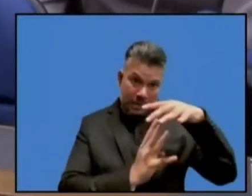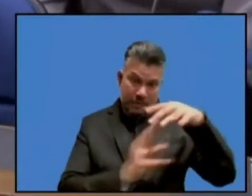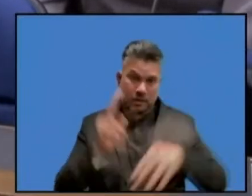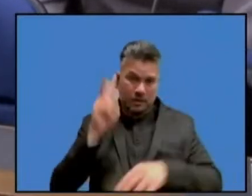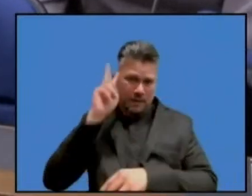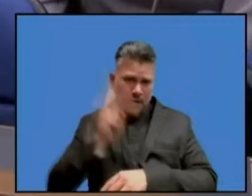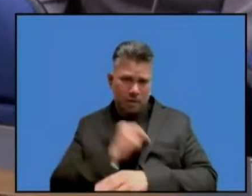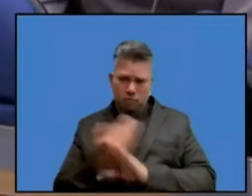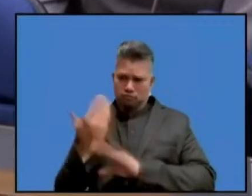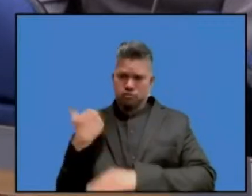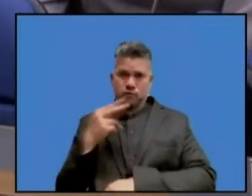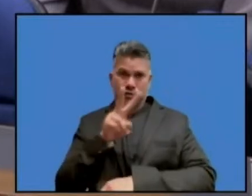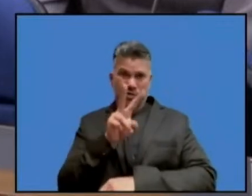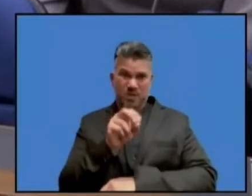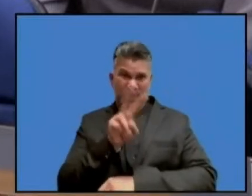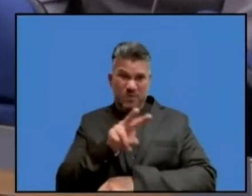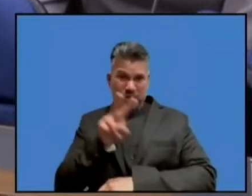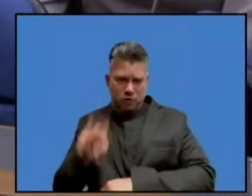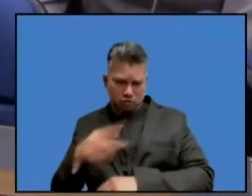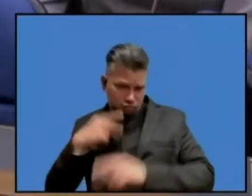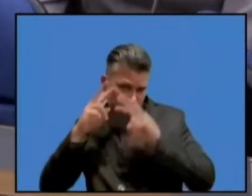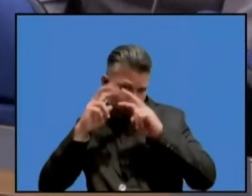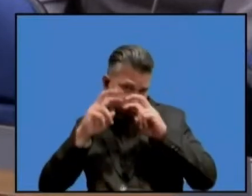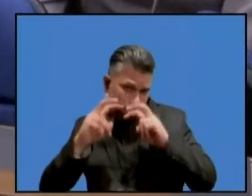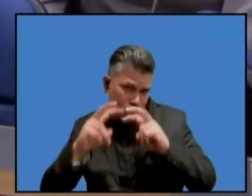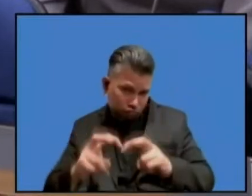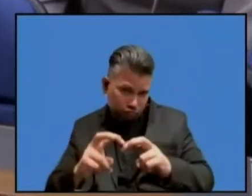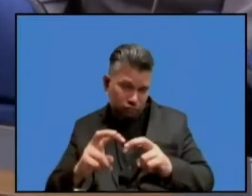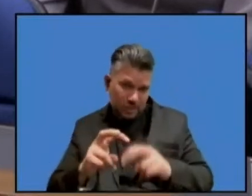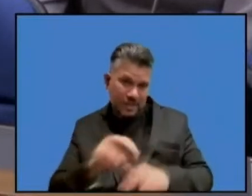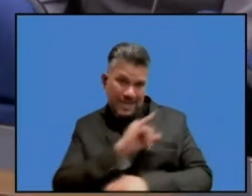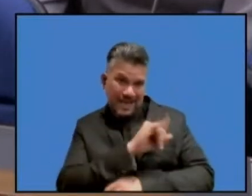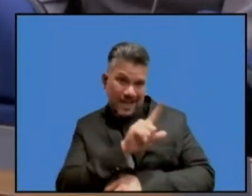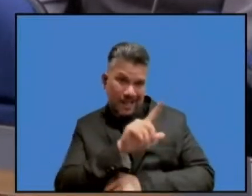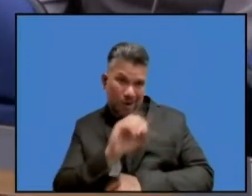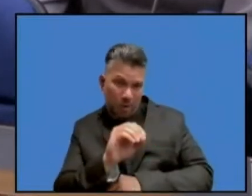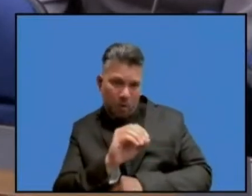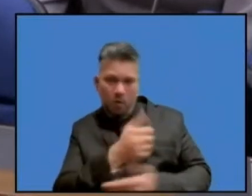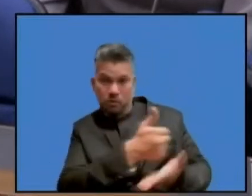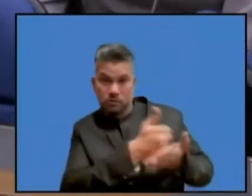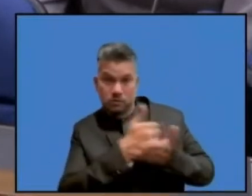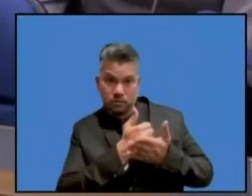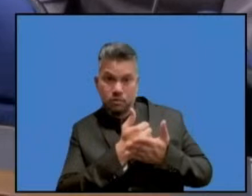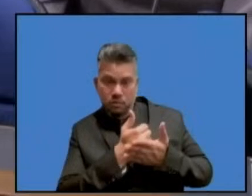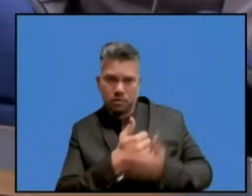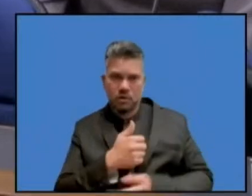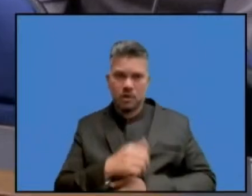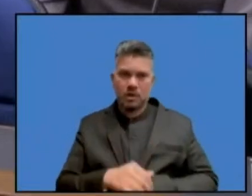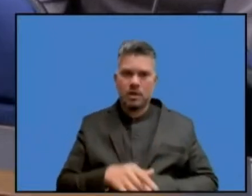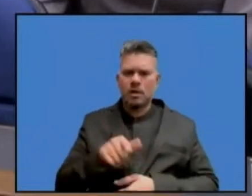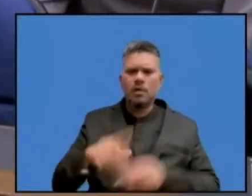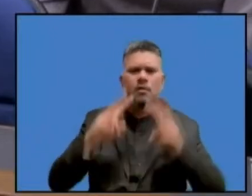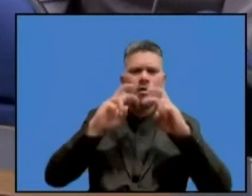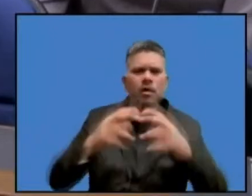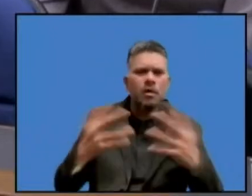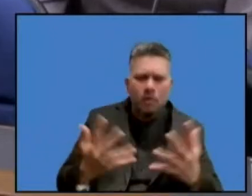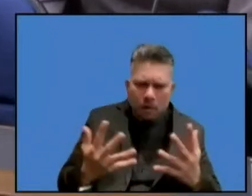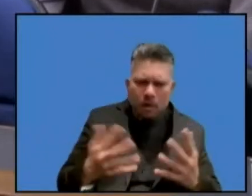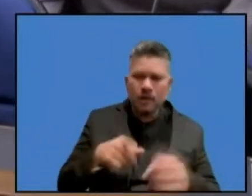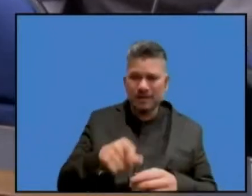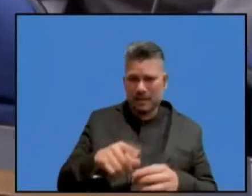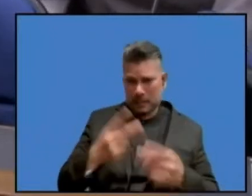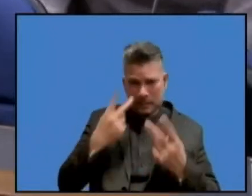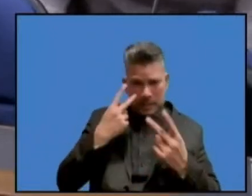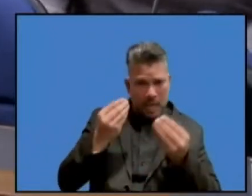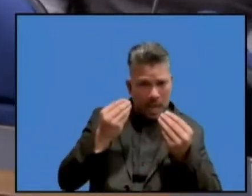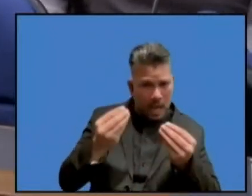2022 with support from the International Labour Organization, namely Measuring Sustainable Development